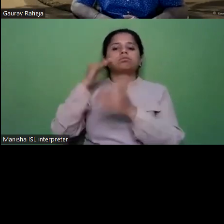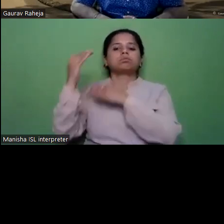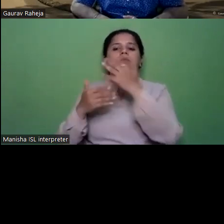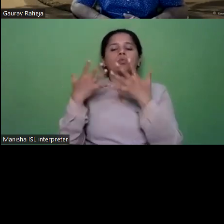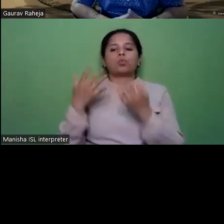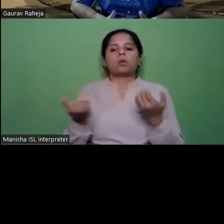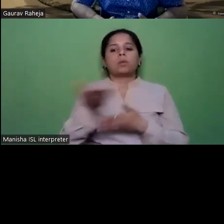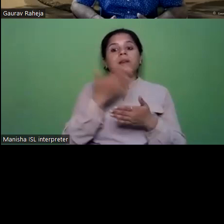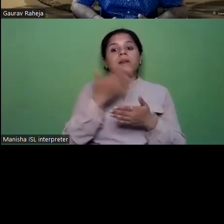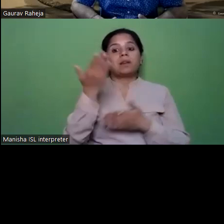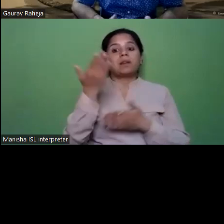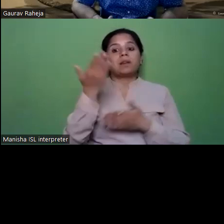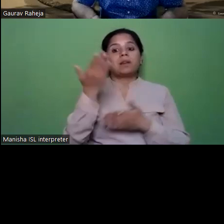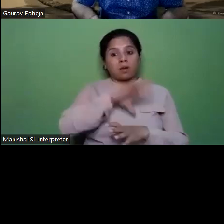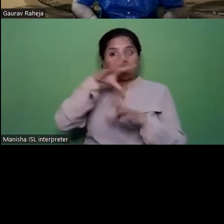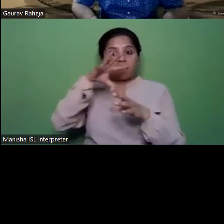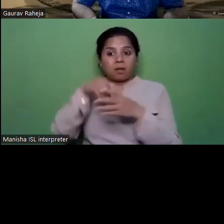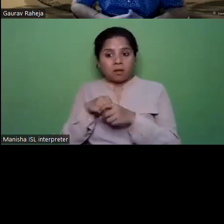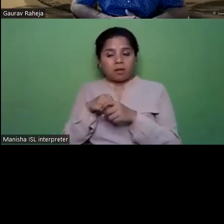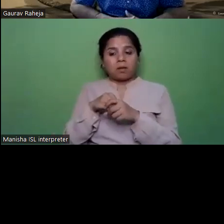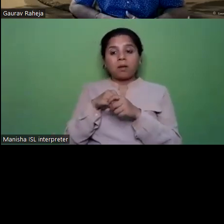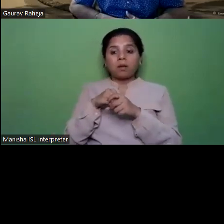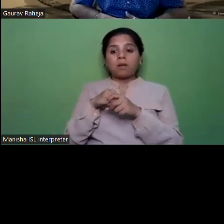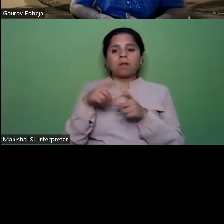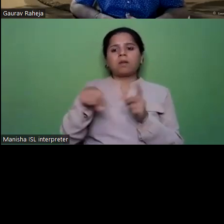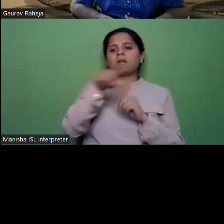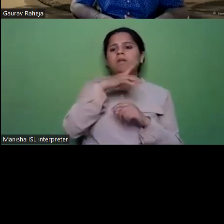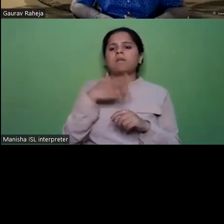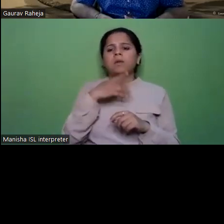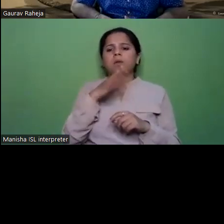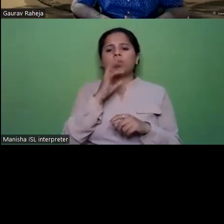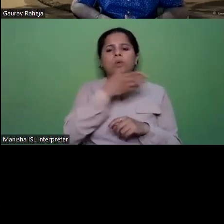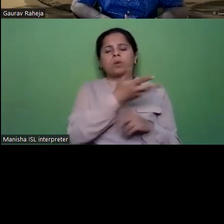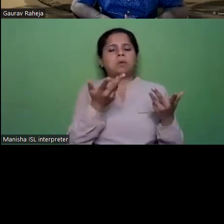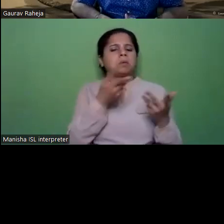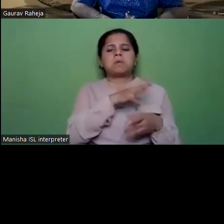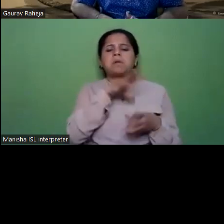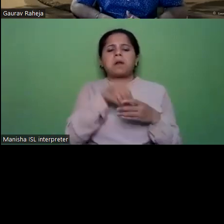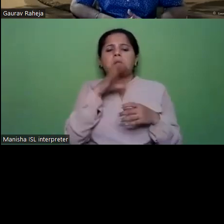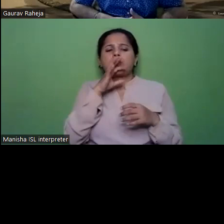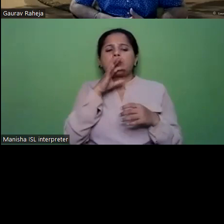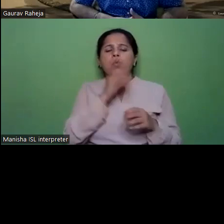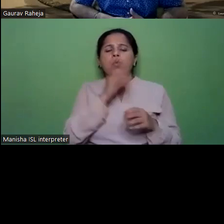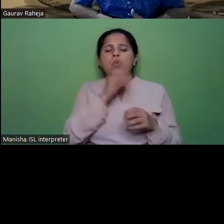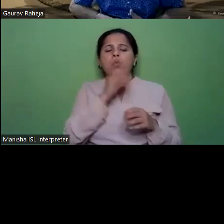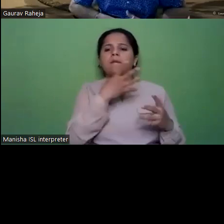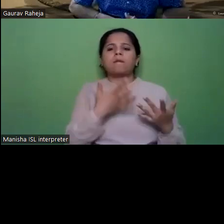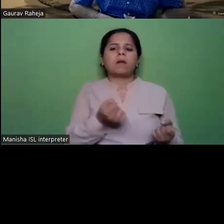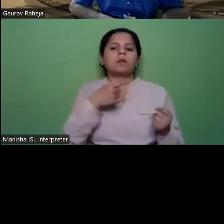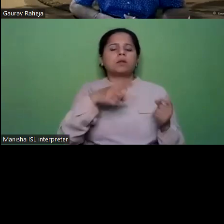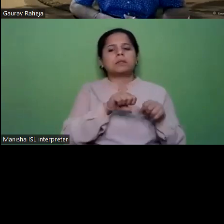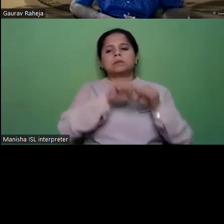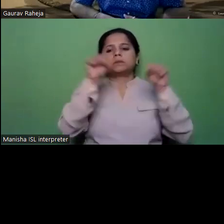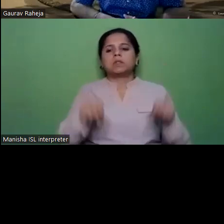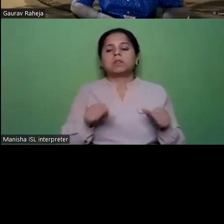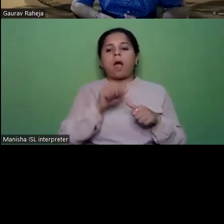disabilities to contribute, it is not them that they can sit at home and contribute. they had to therefore make their systems